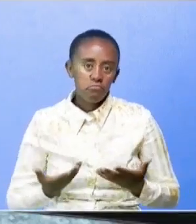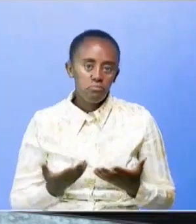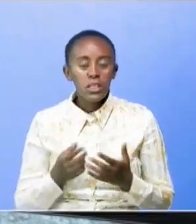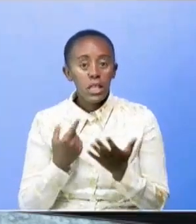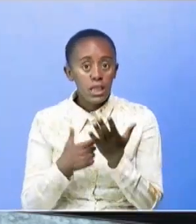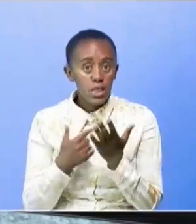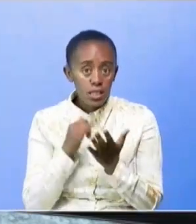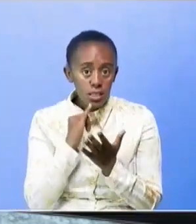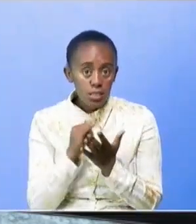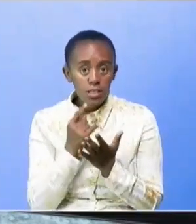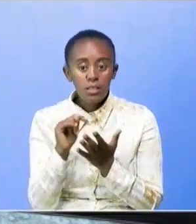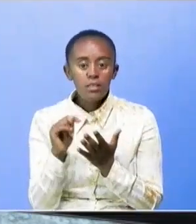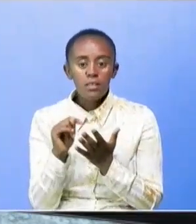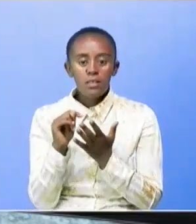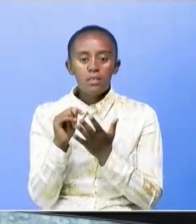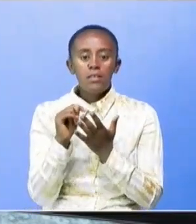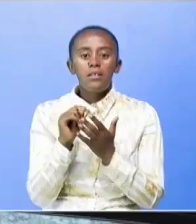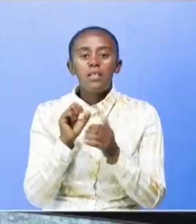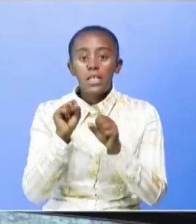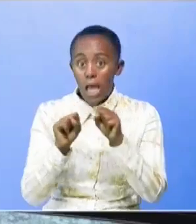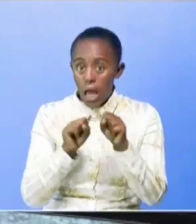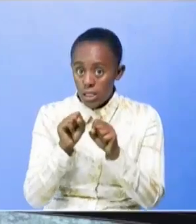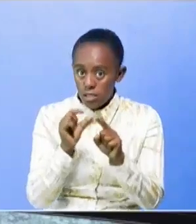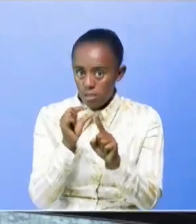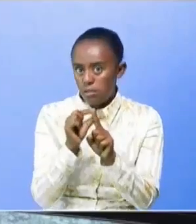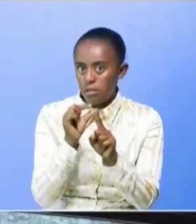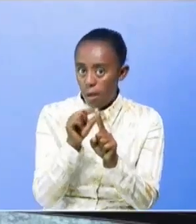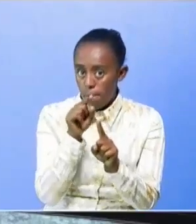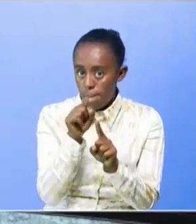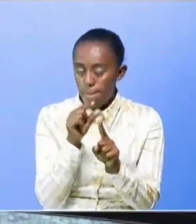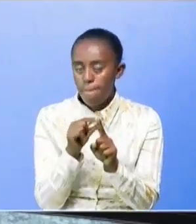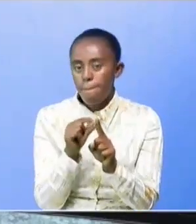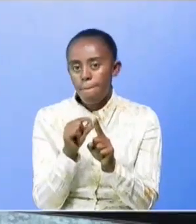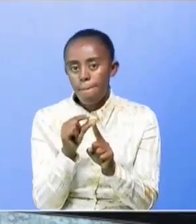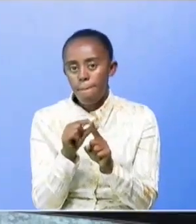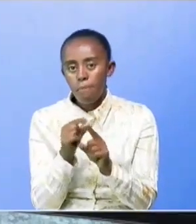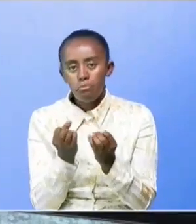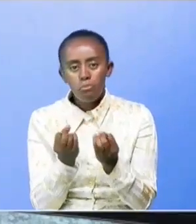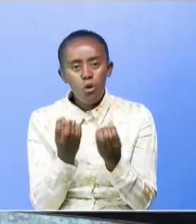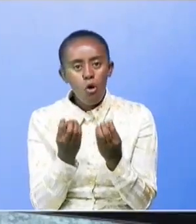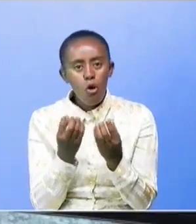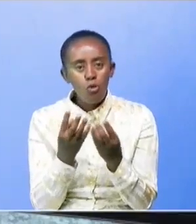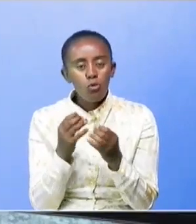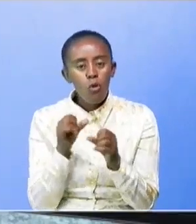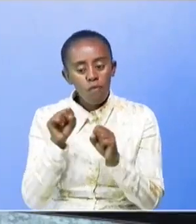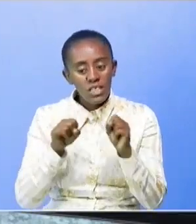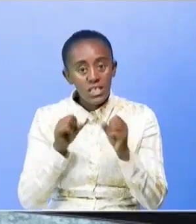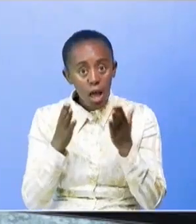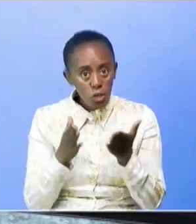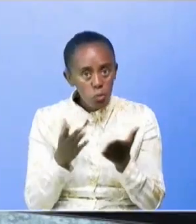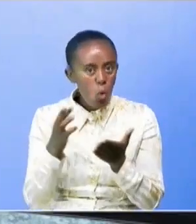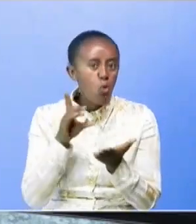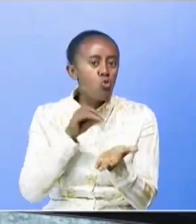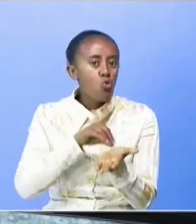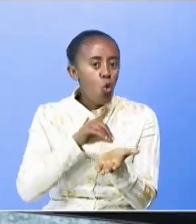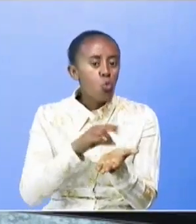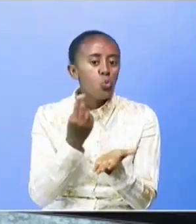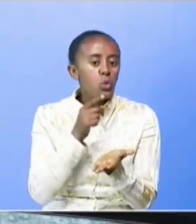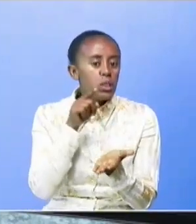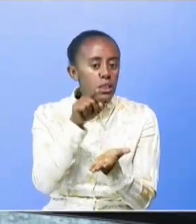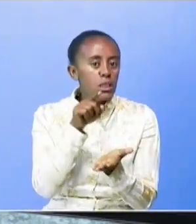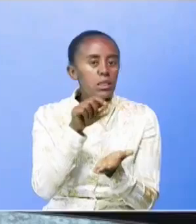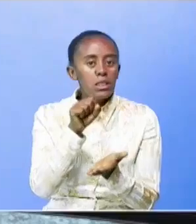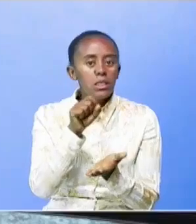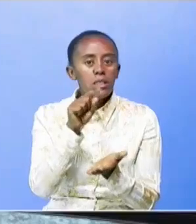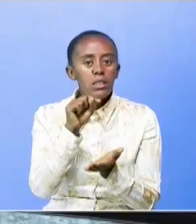This is a science term. A lot of scientists or doctors use this